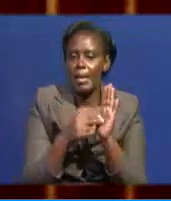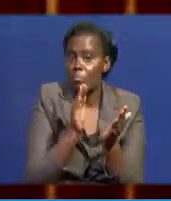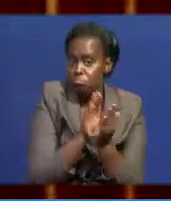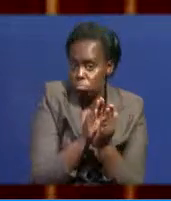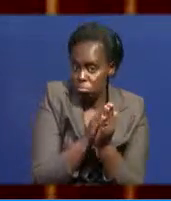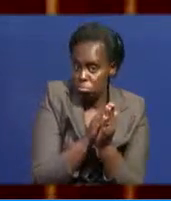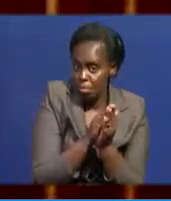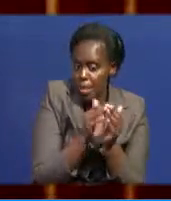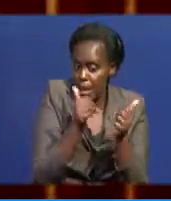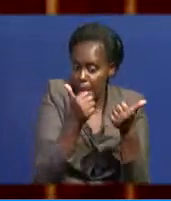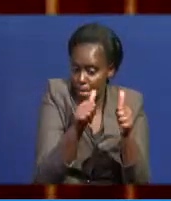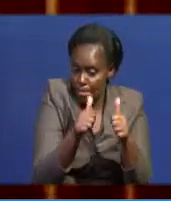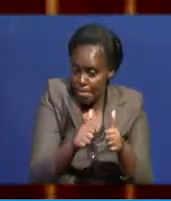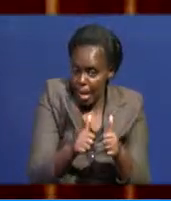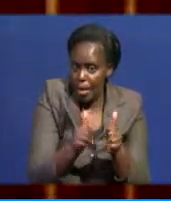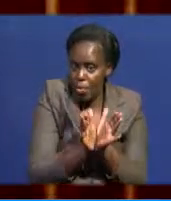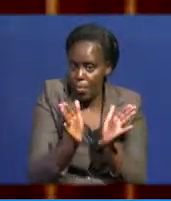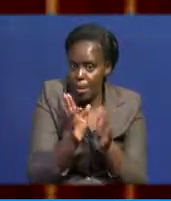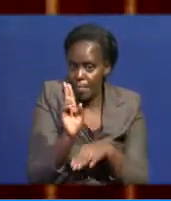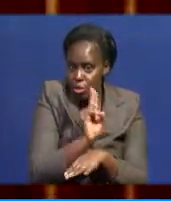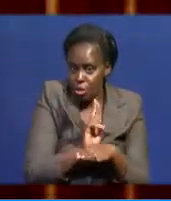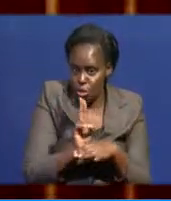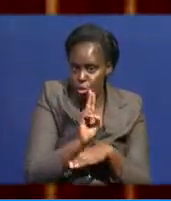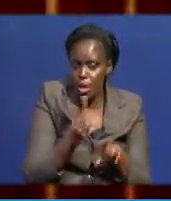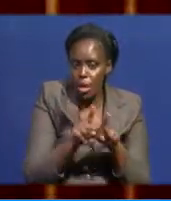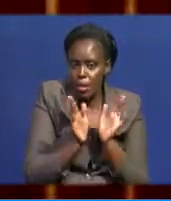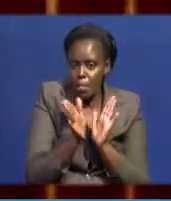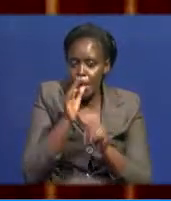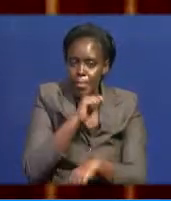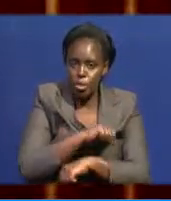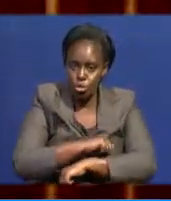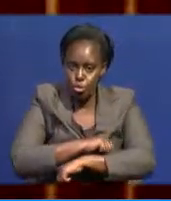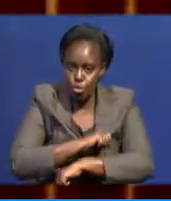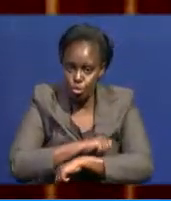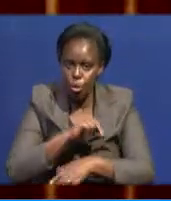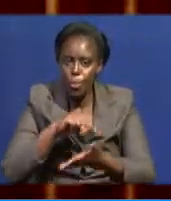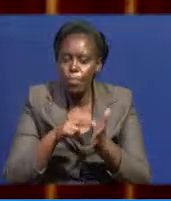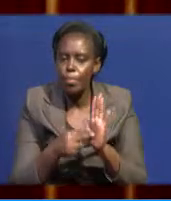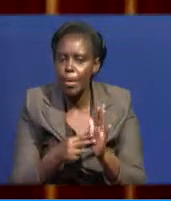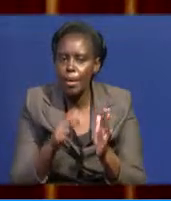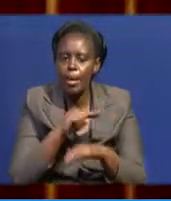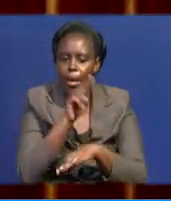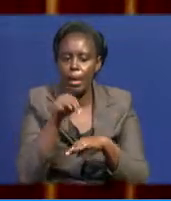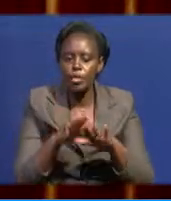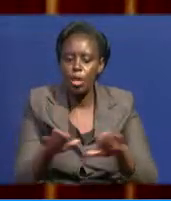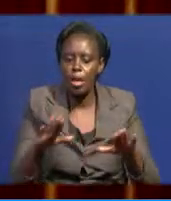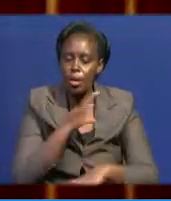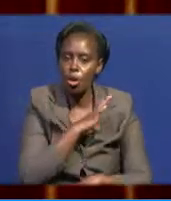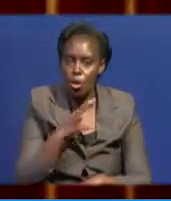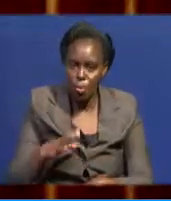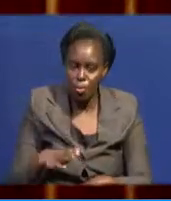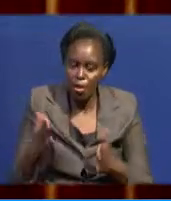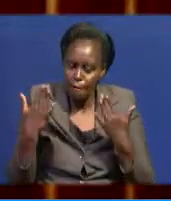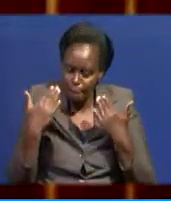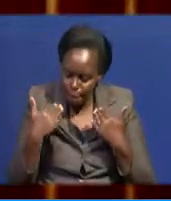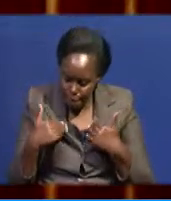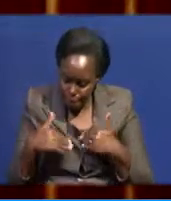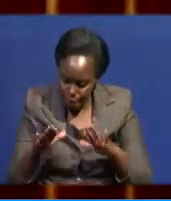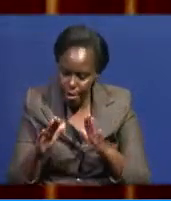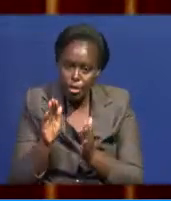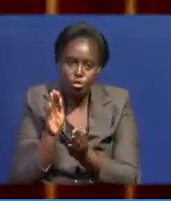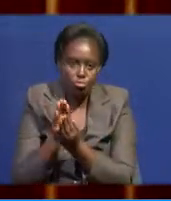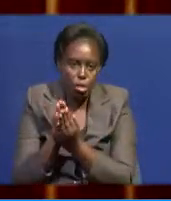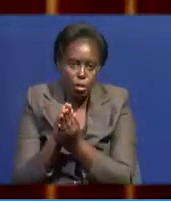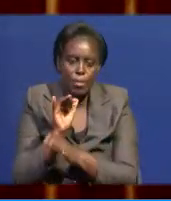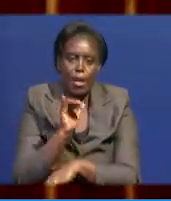or reserved for public use as public schools, it means the National Ad Commission has already